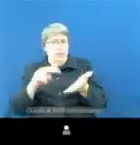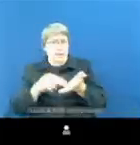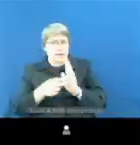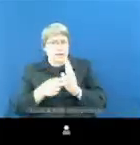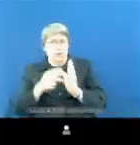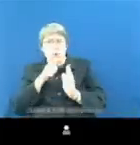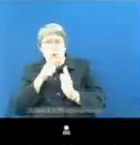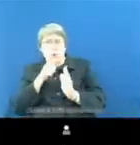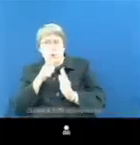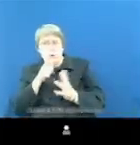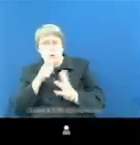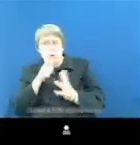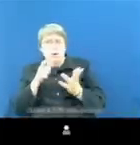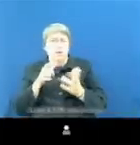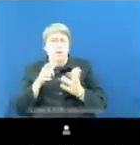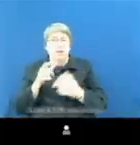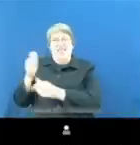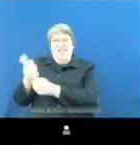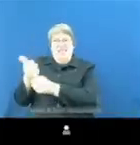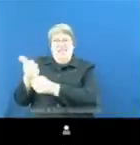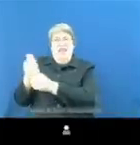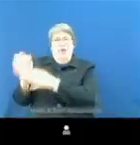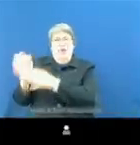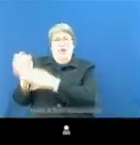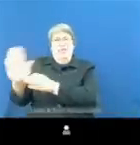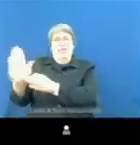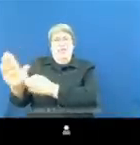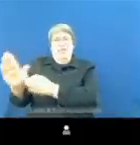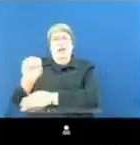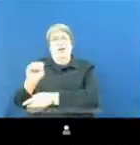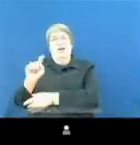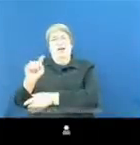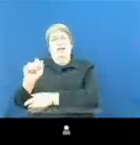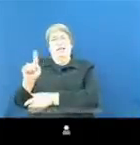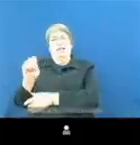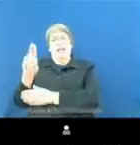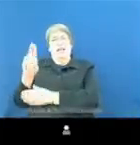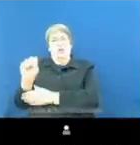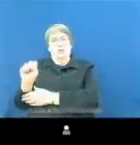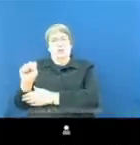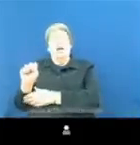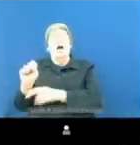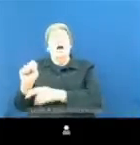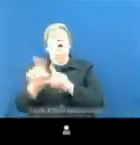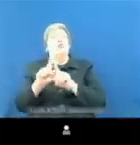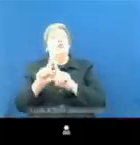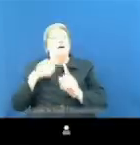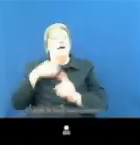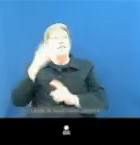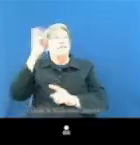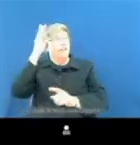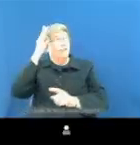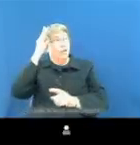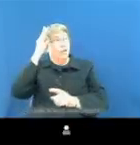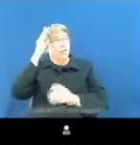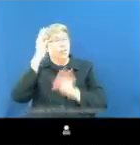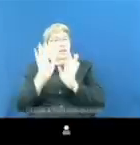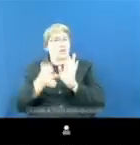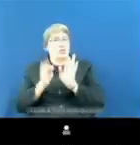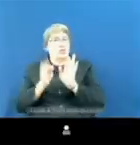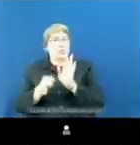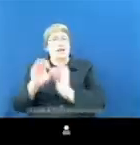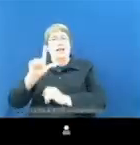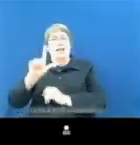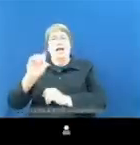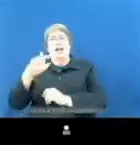the court's own statute. And then there's federal interpreting legislation that applies to all language